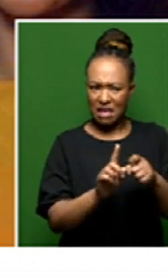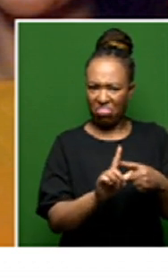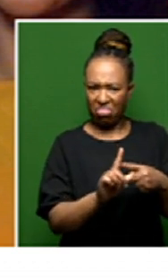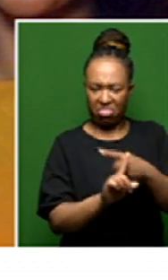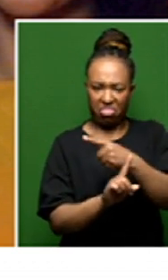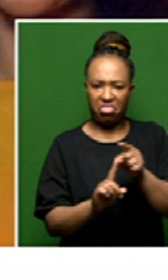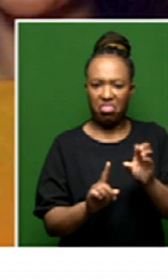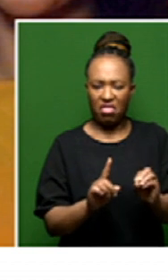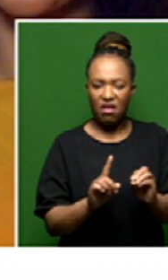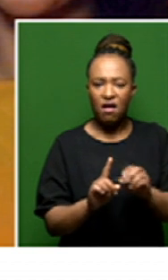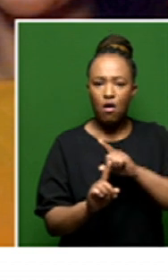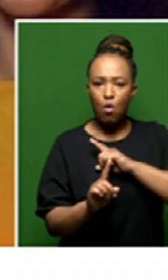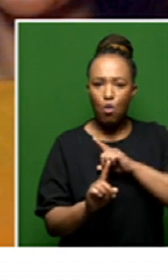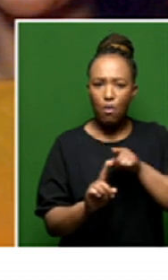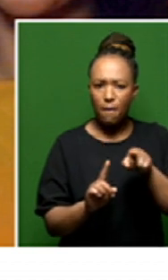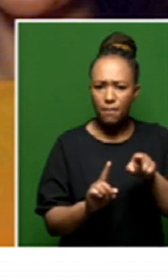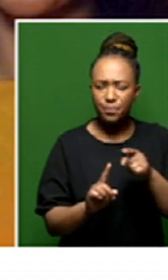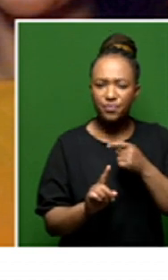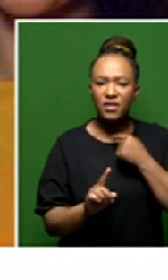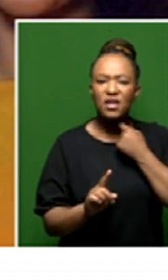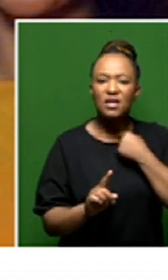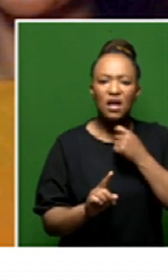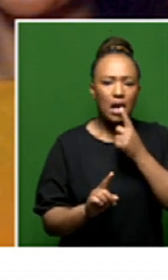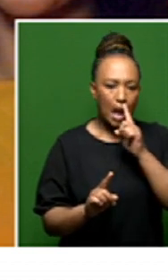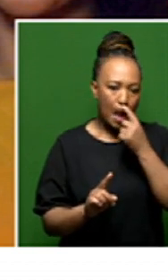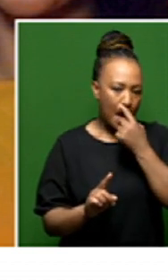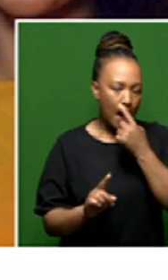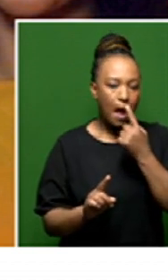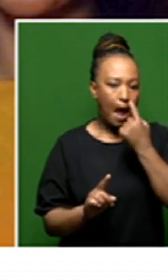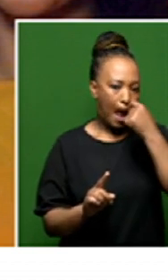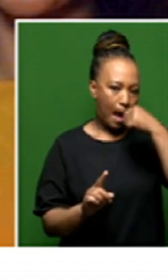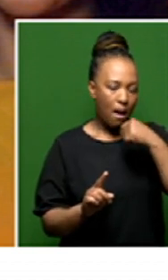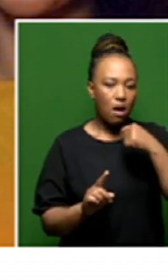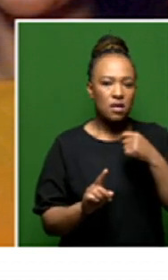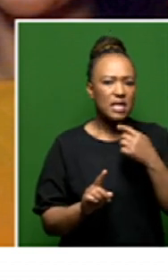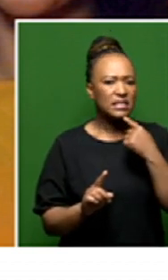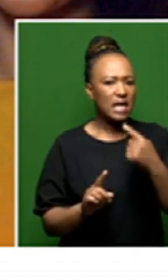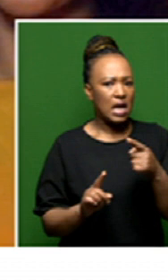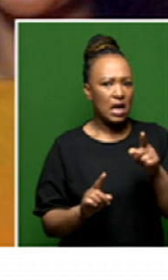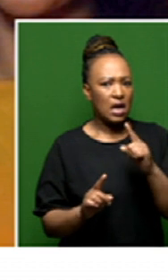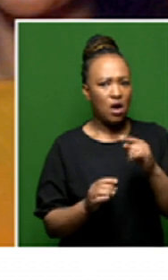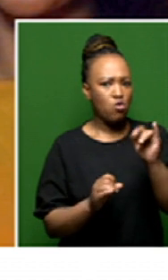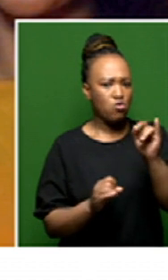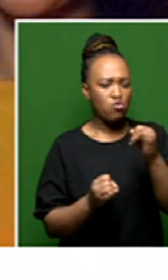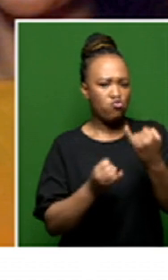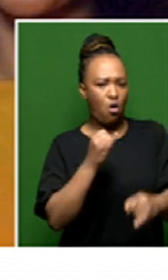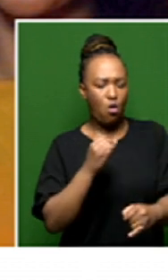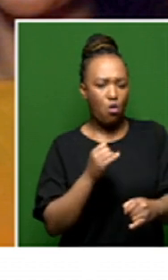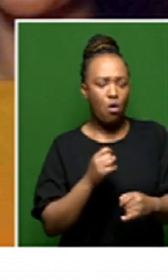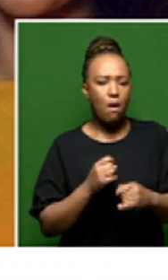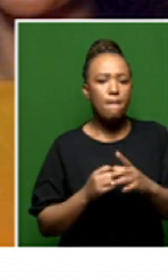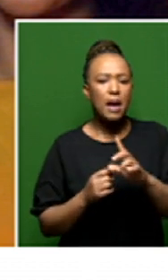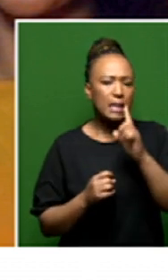as it claims that both a nasal and a throat swab were taken, and that's incorrect. Only a nasal swab